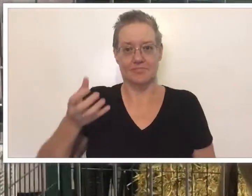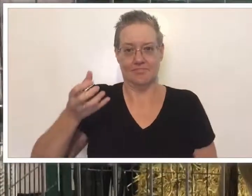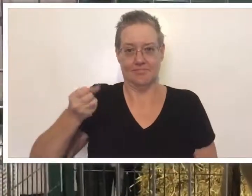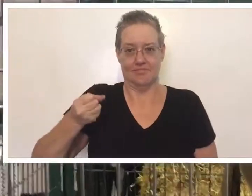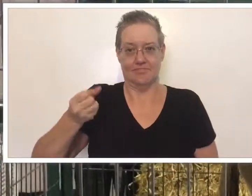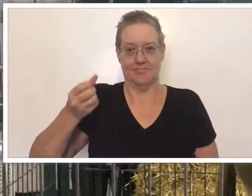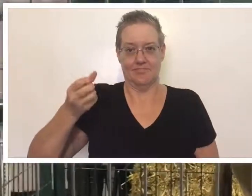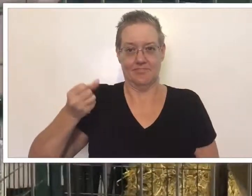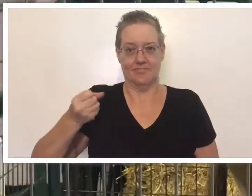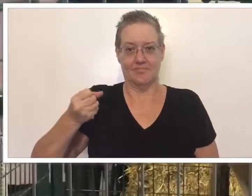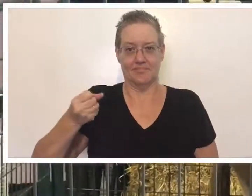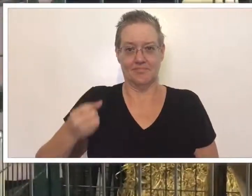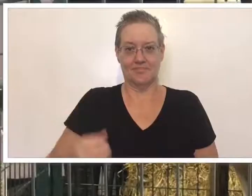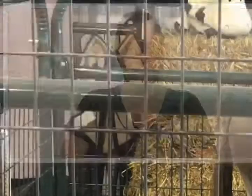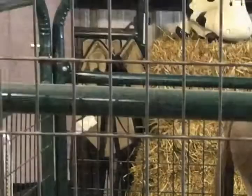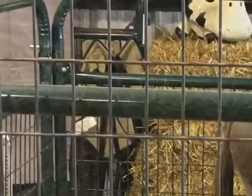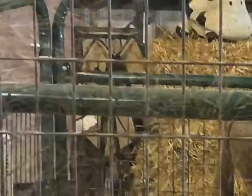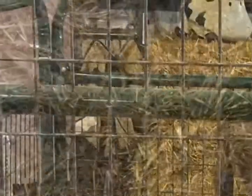Drinking milk.